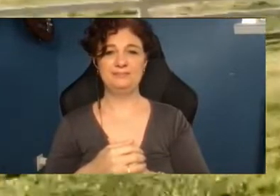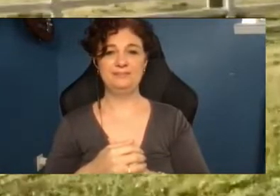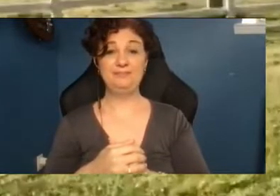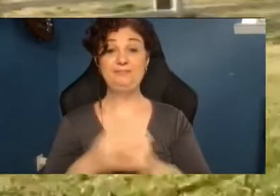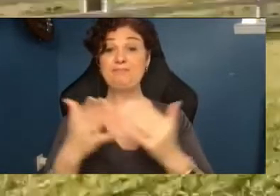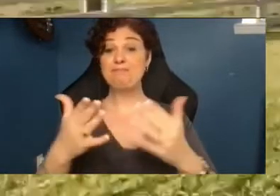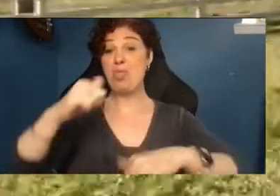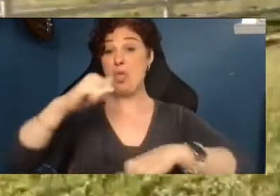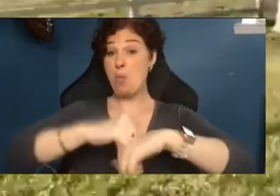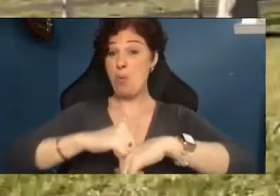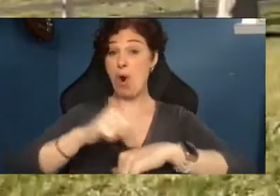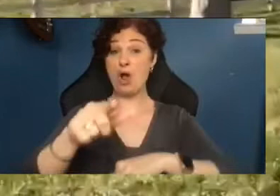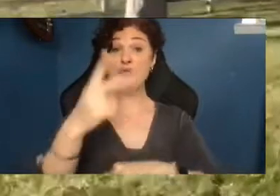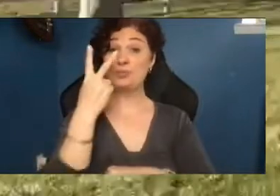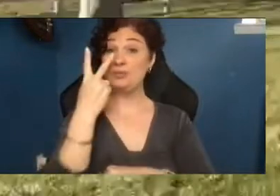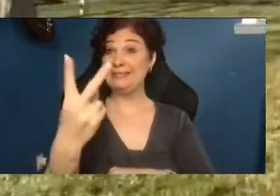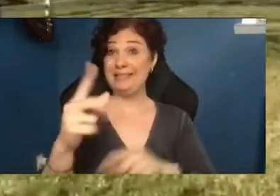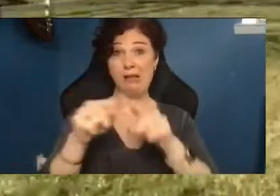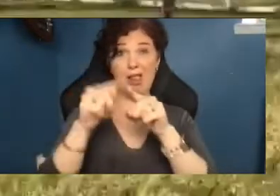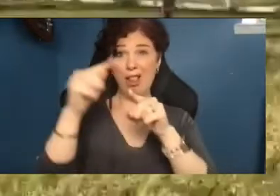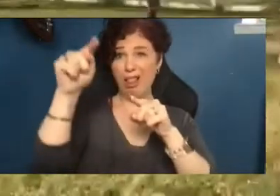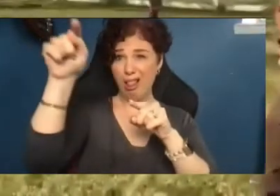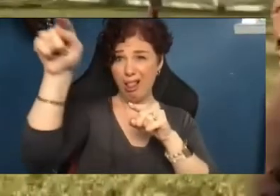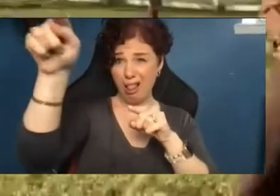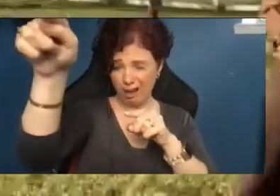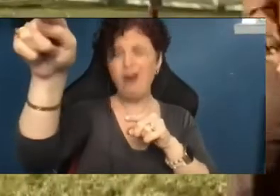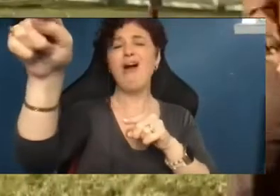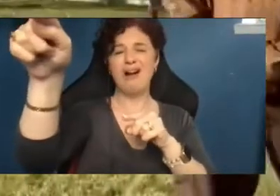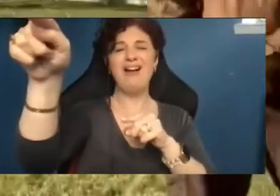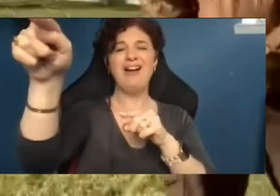So the rocks that you're seeing in the distance